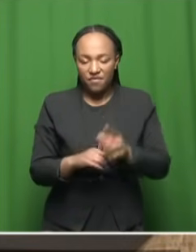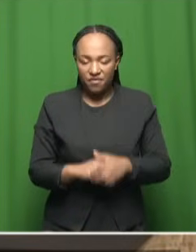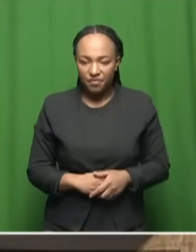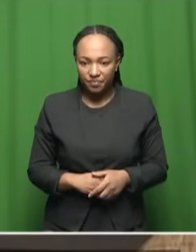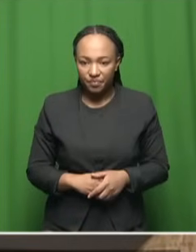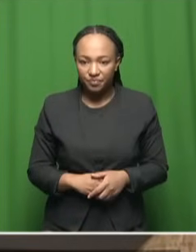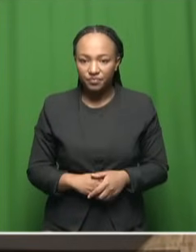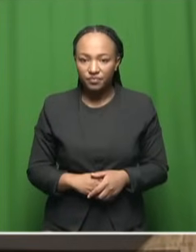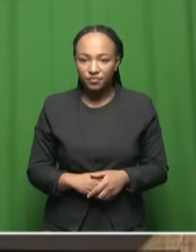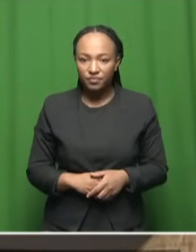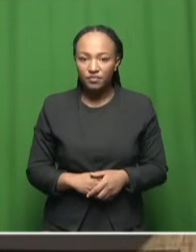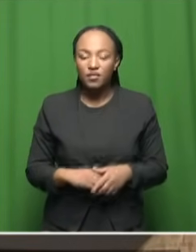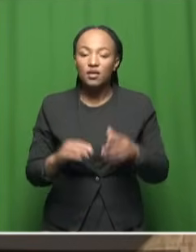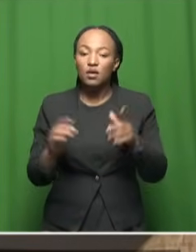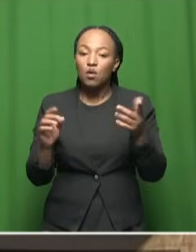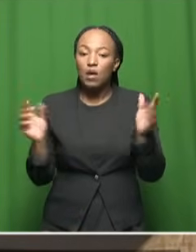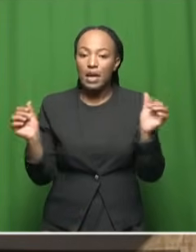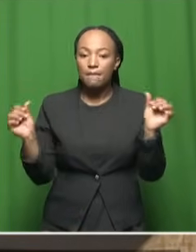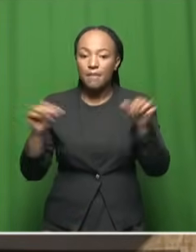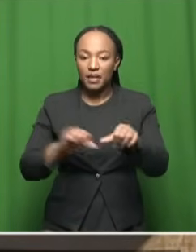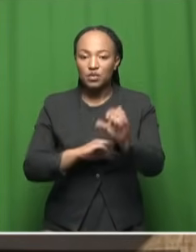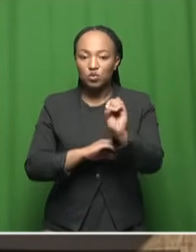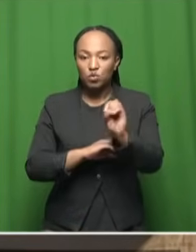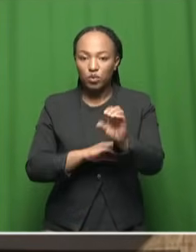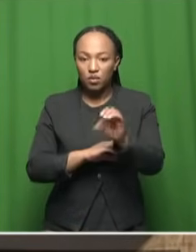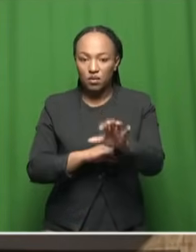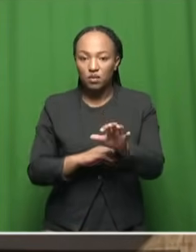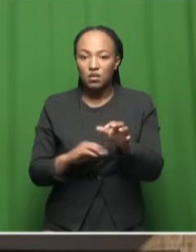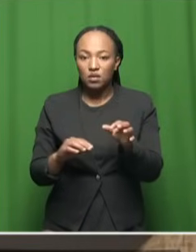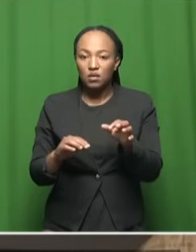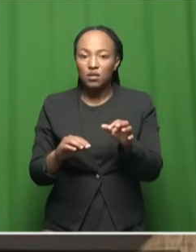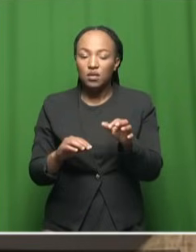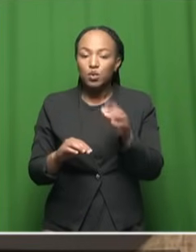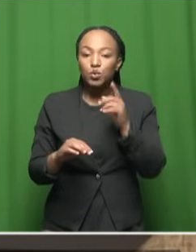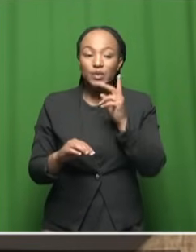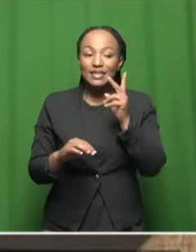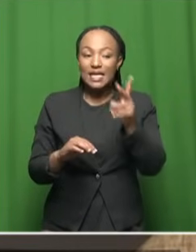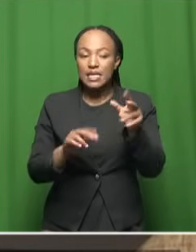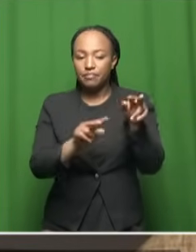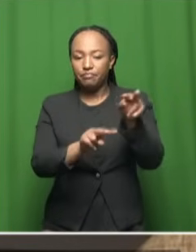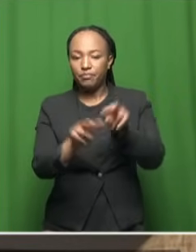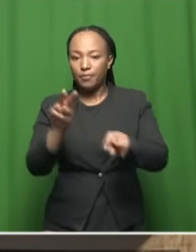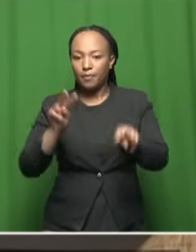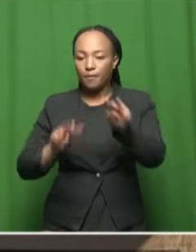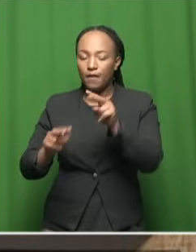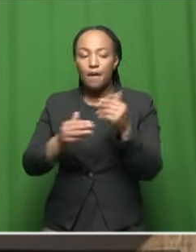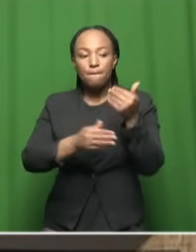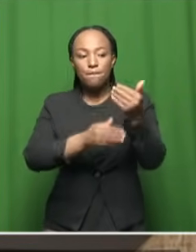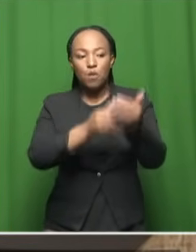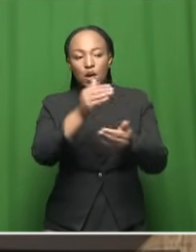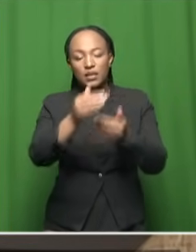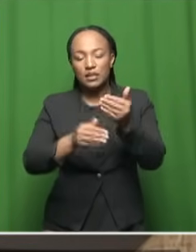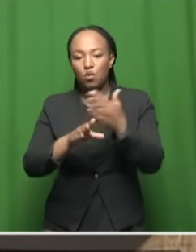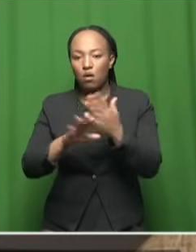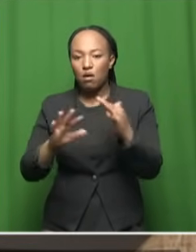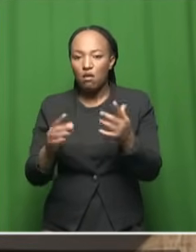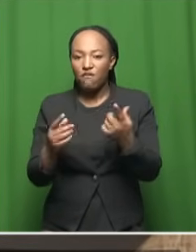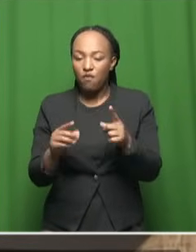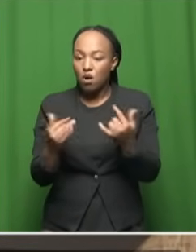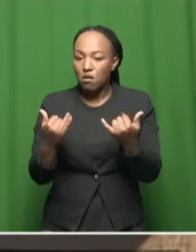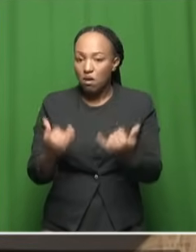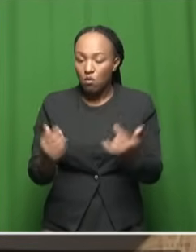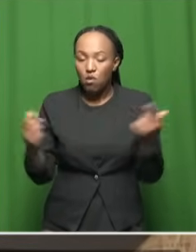around, and we will be heading back to Soweto to also see how that process is unfolding. For now, though,